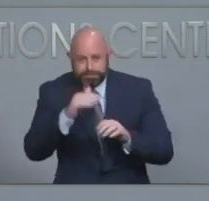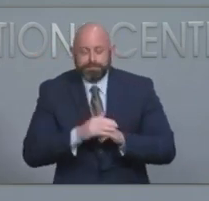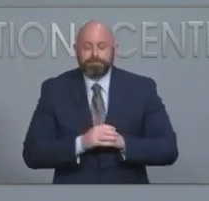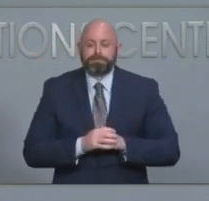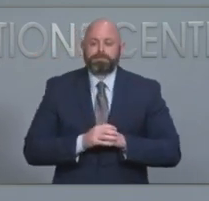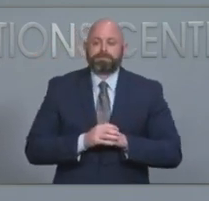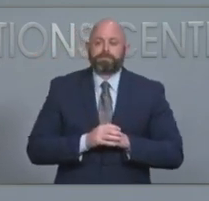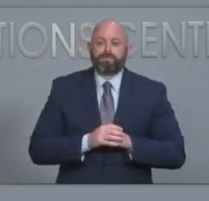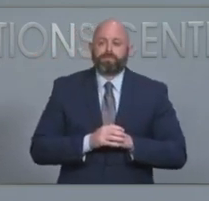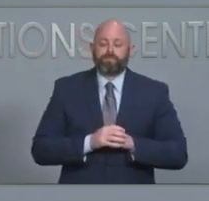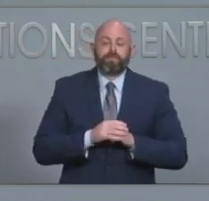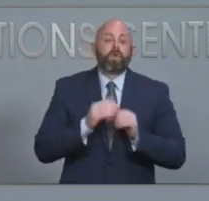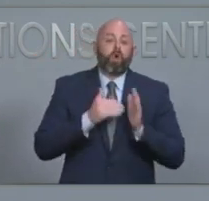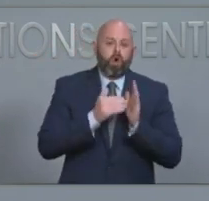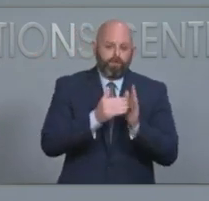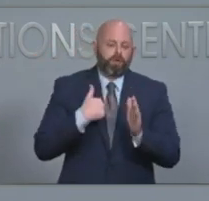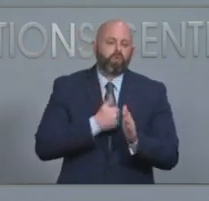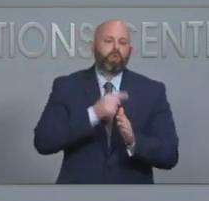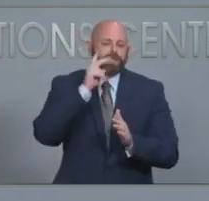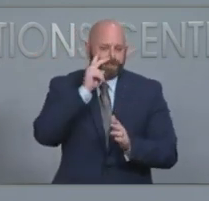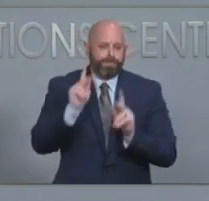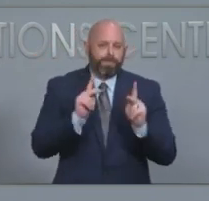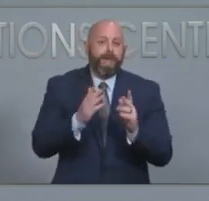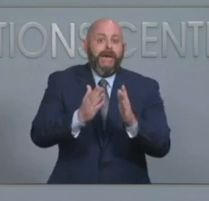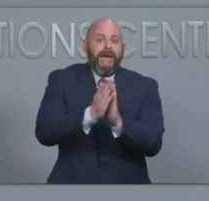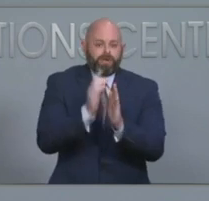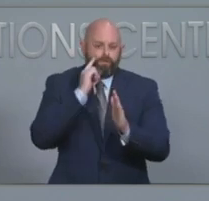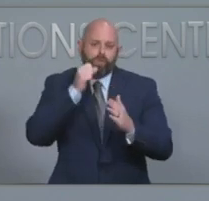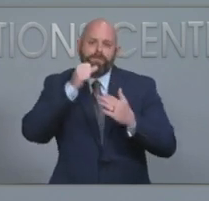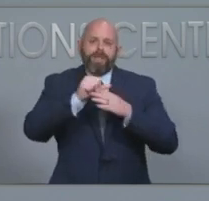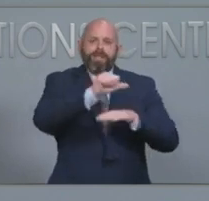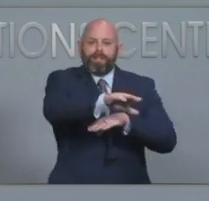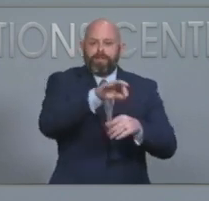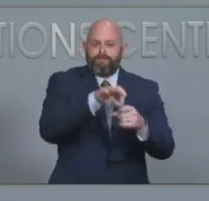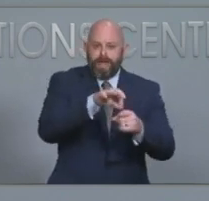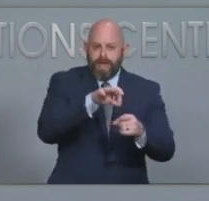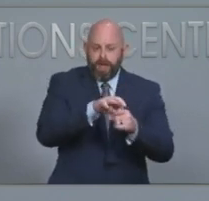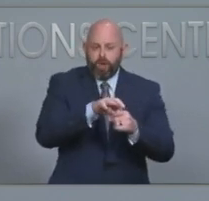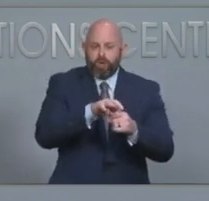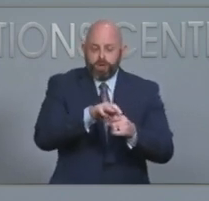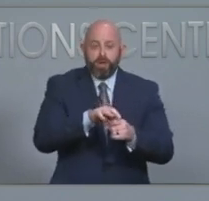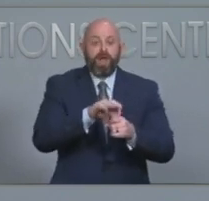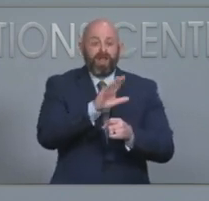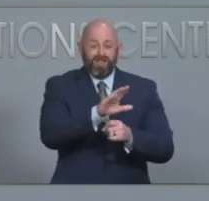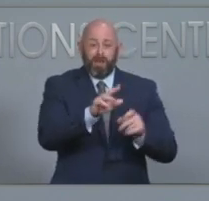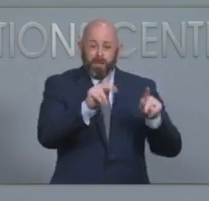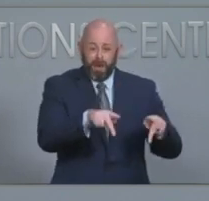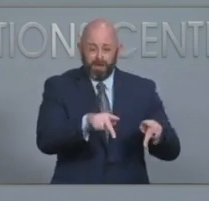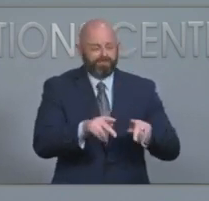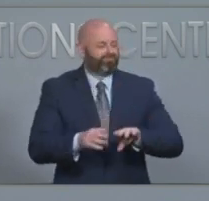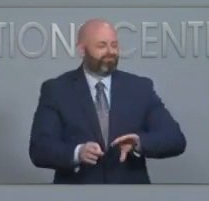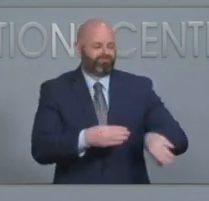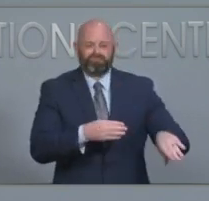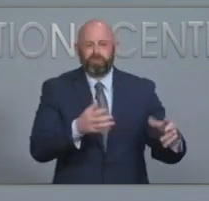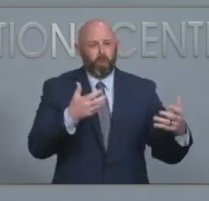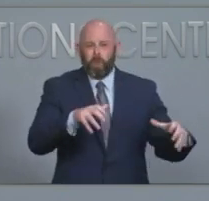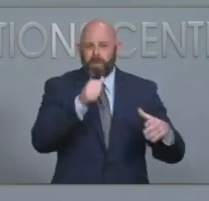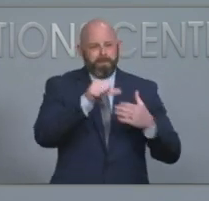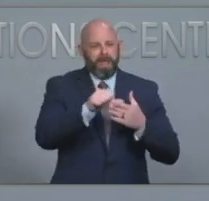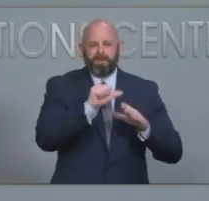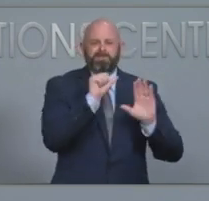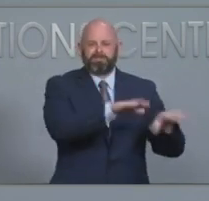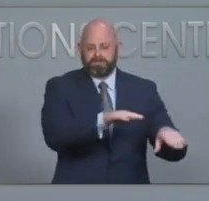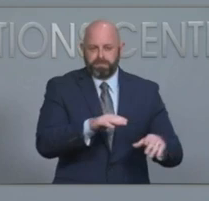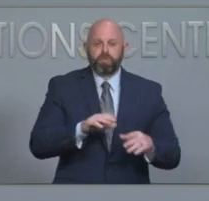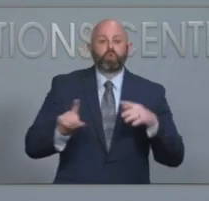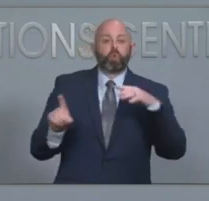of individuals requesting, and then they will choose to vote in person instead and discard that ballot. So I don't want